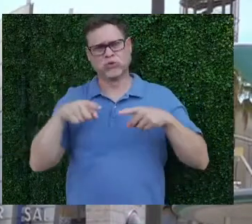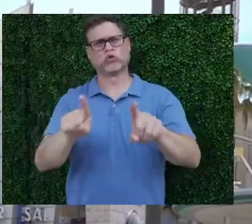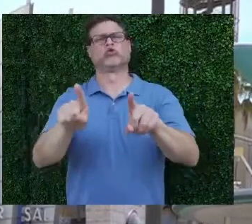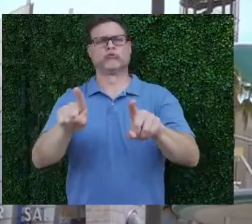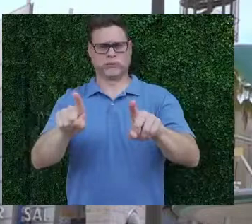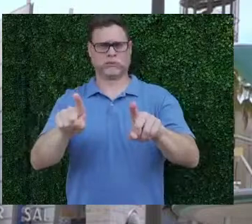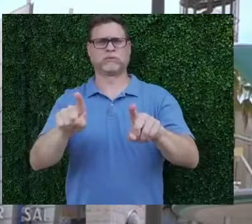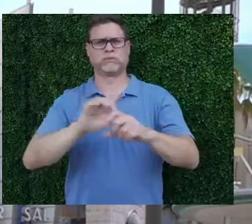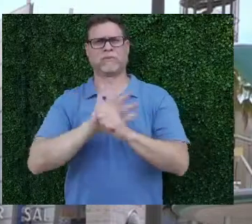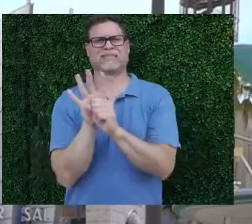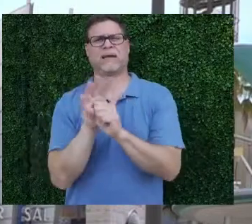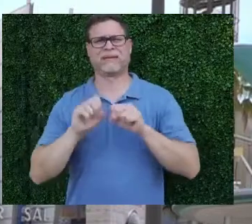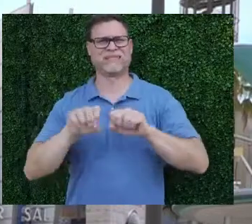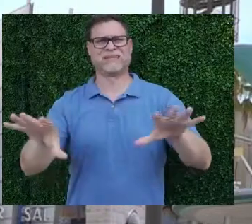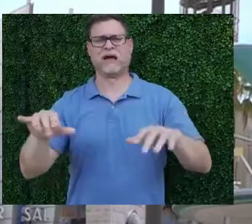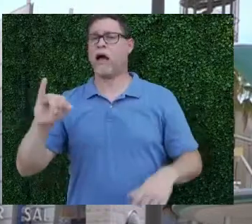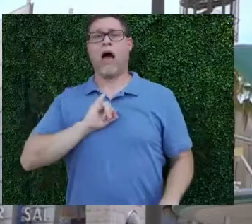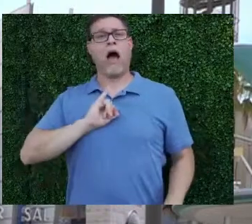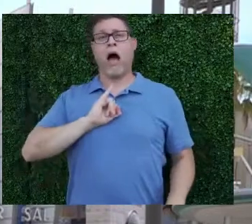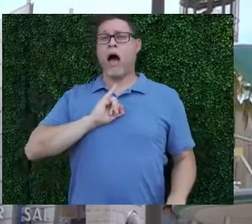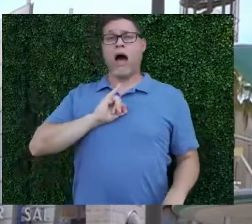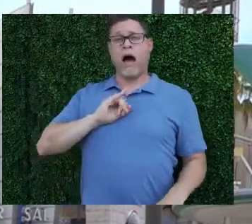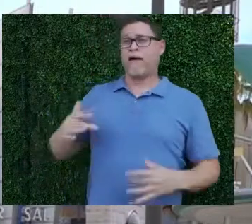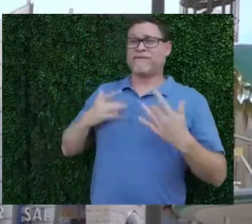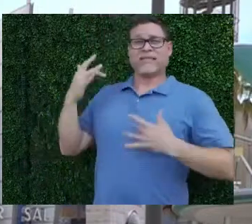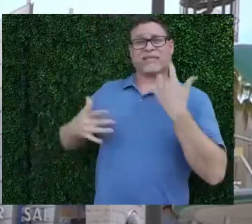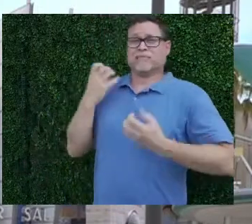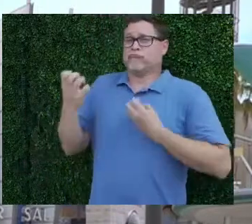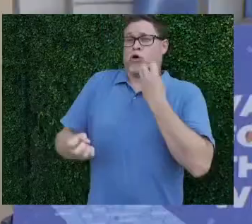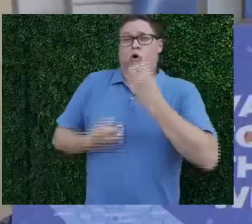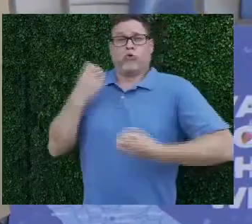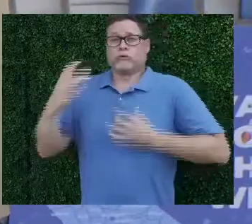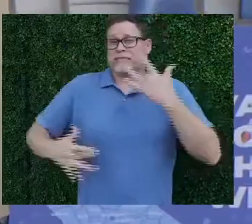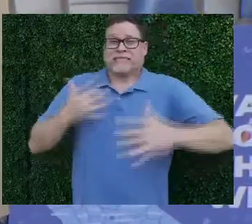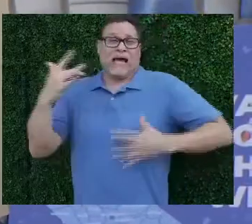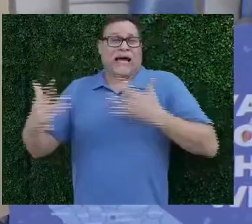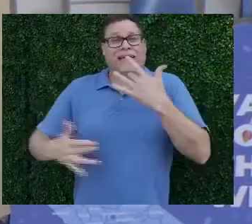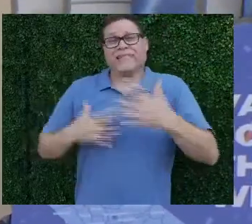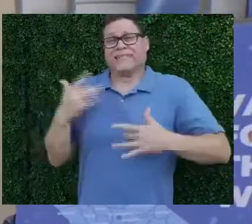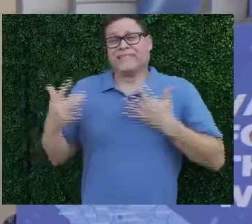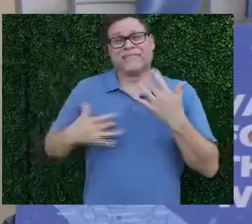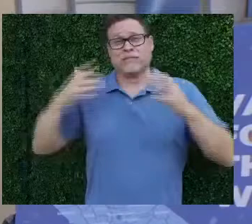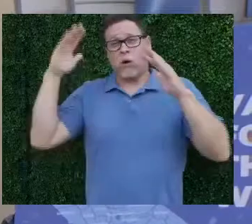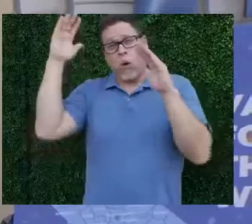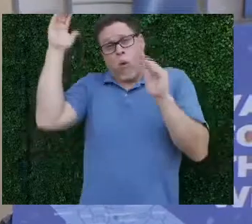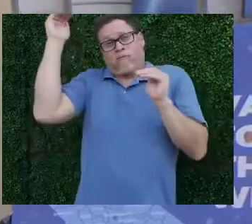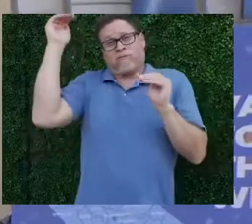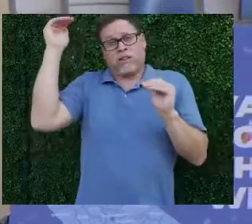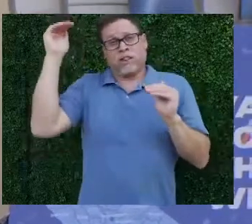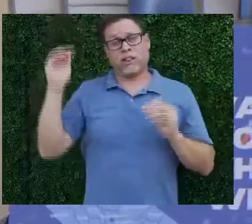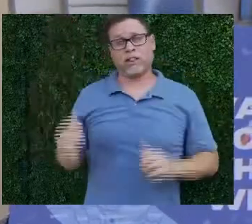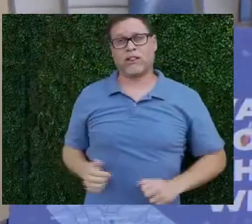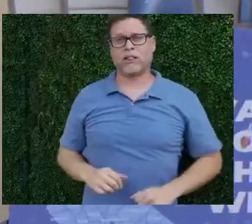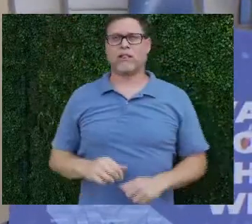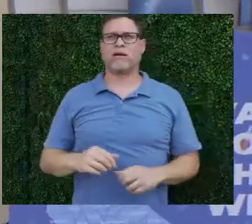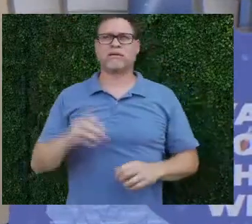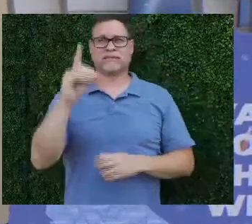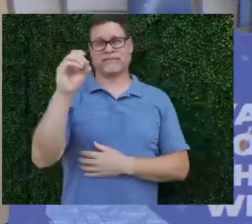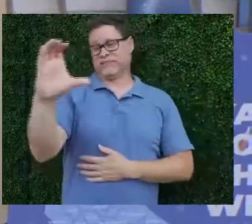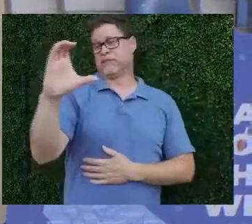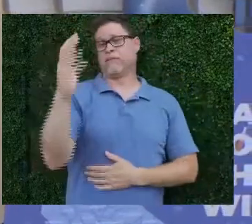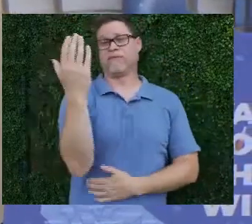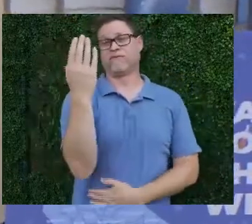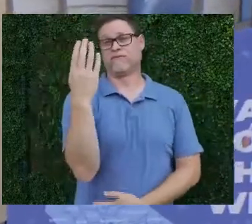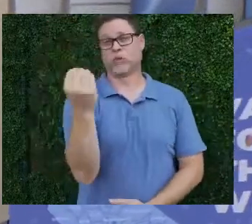Helen, how are you feeling? I am feeling so emotional, excited, hopeful. December